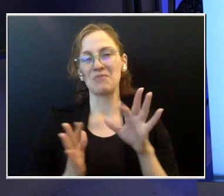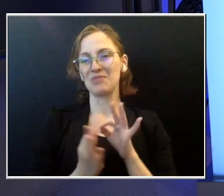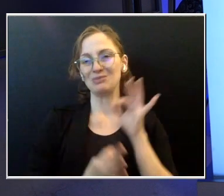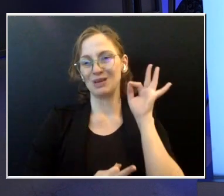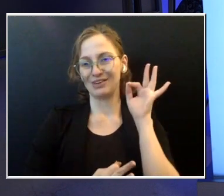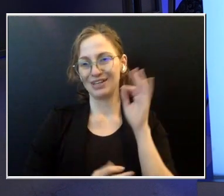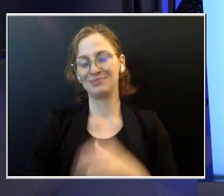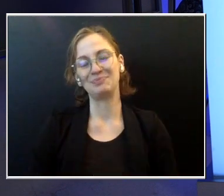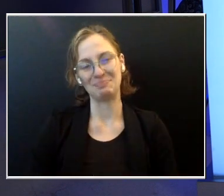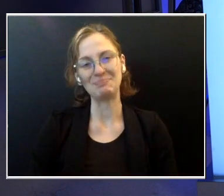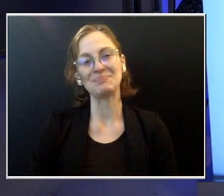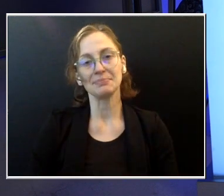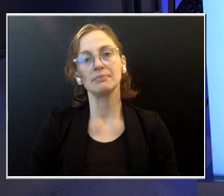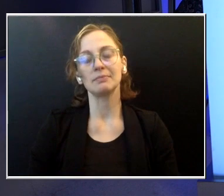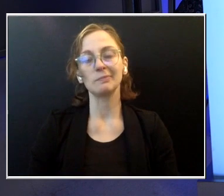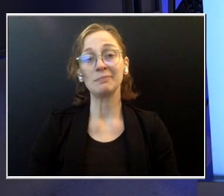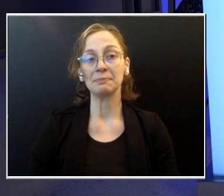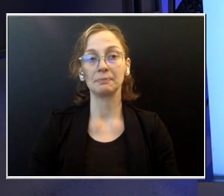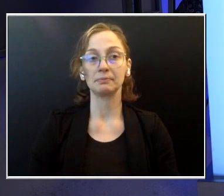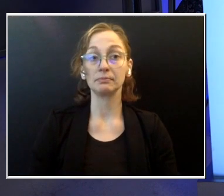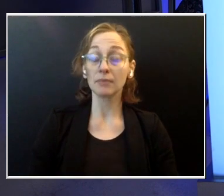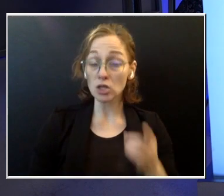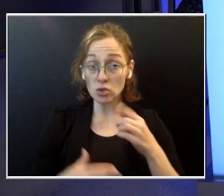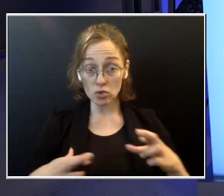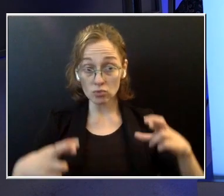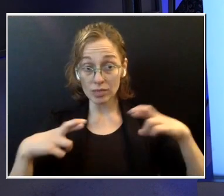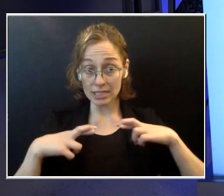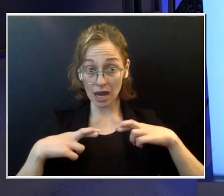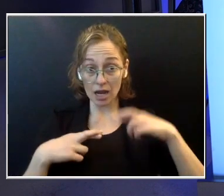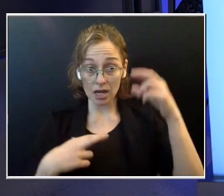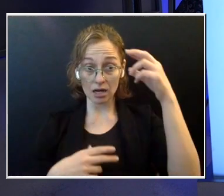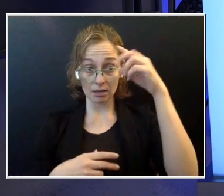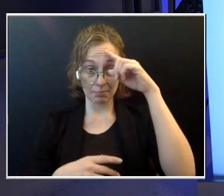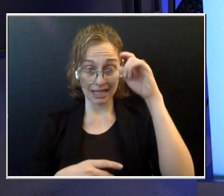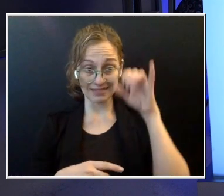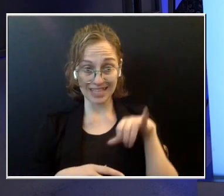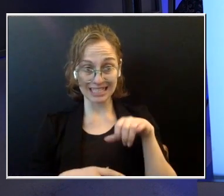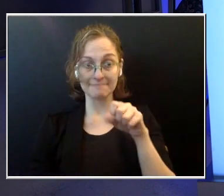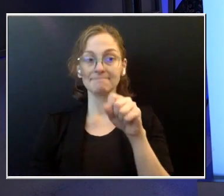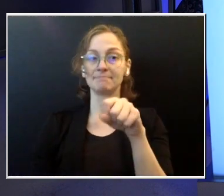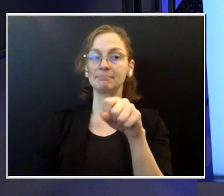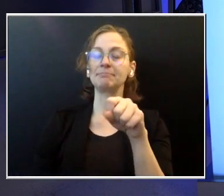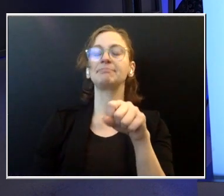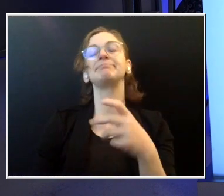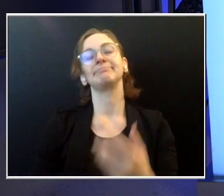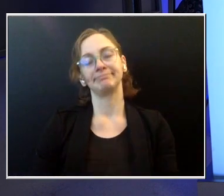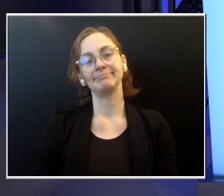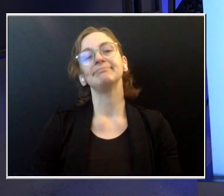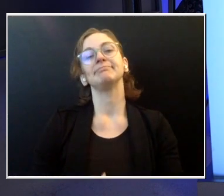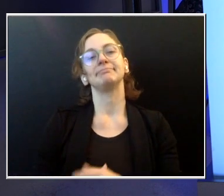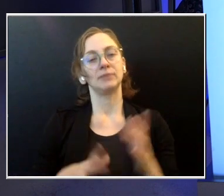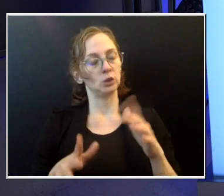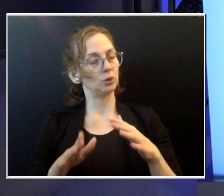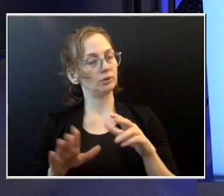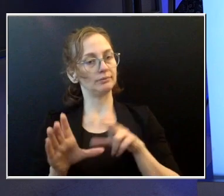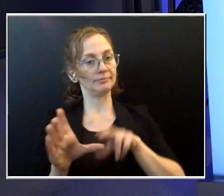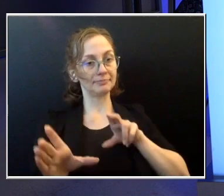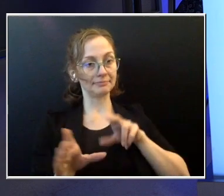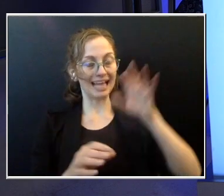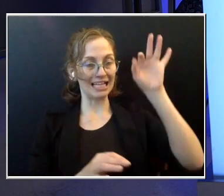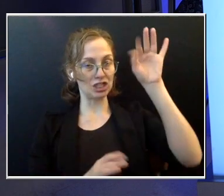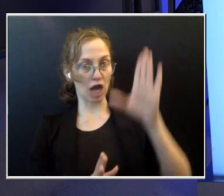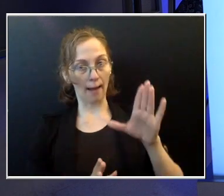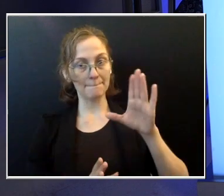So, and then you ended up retiring because of this, or taking a step back from your duties as a chaplain at Children's Mercy. Was that hard to do or just